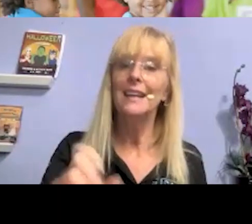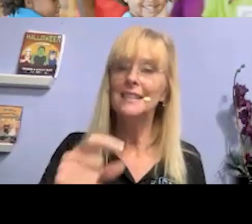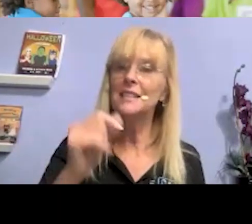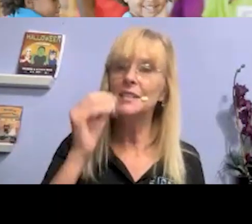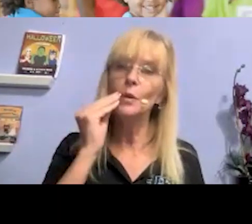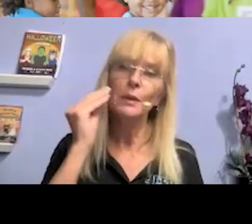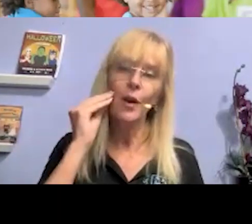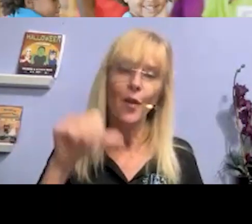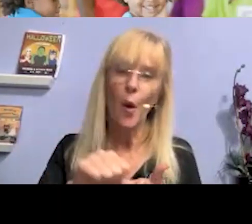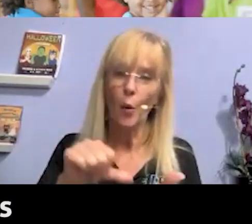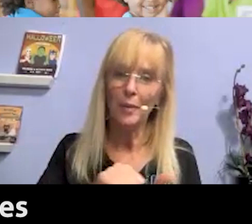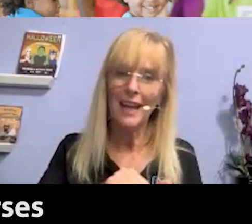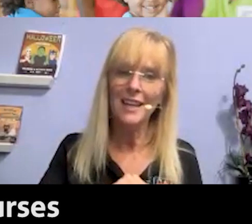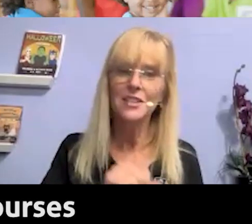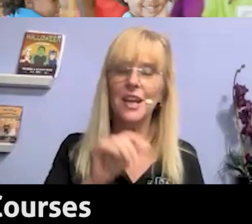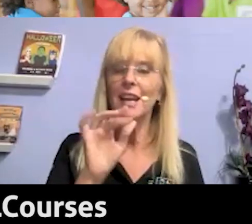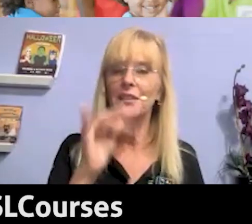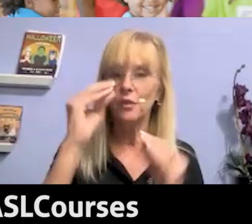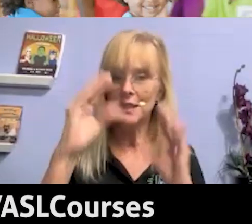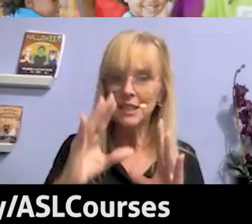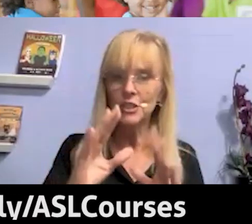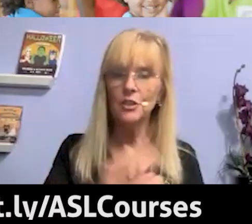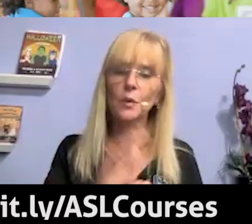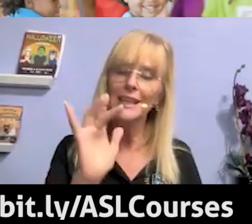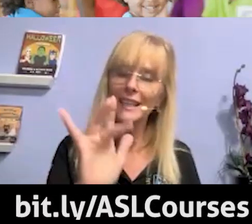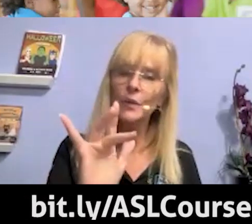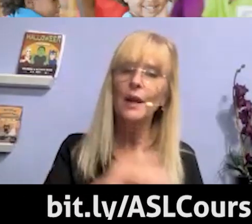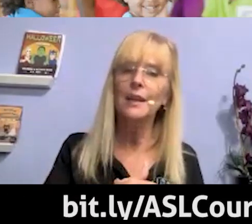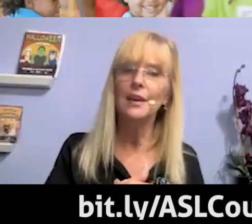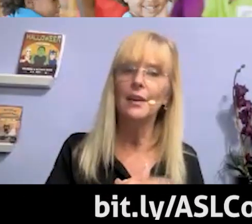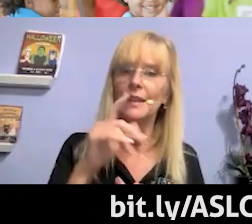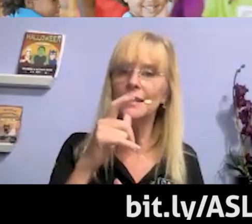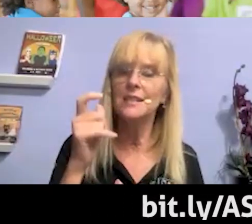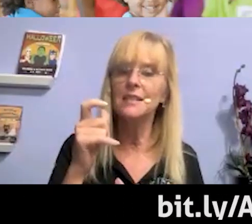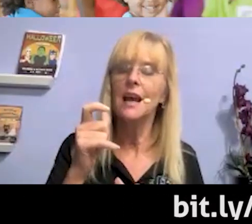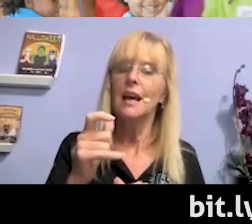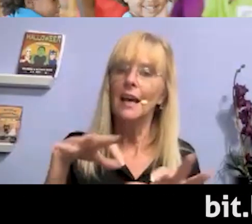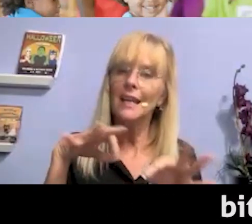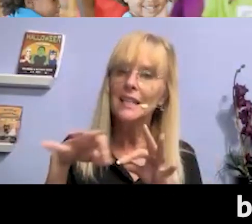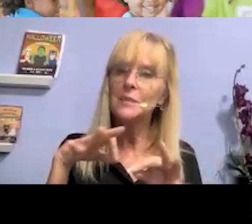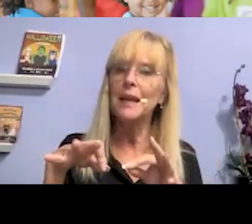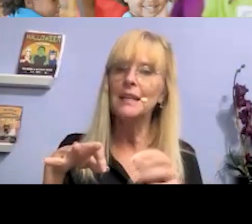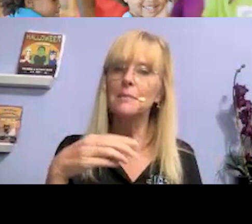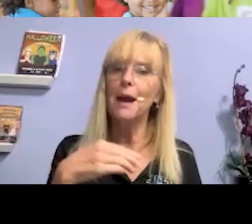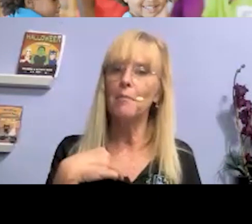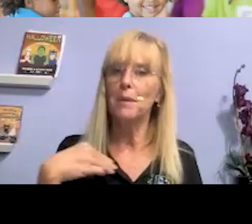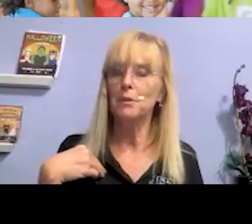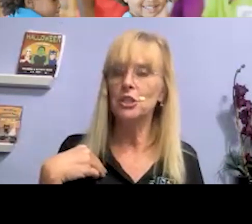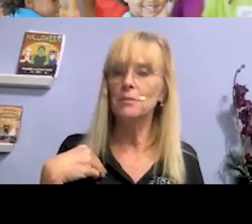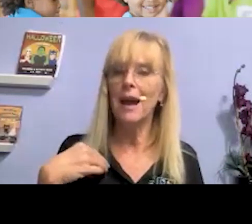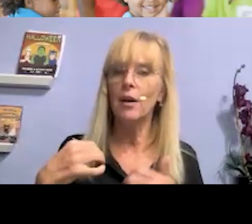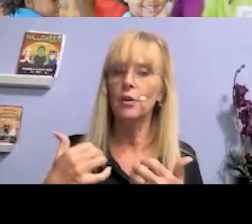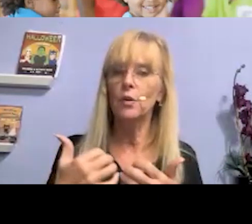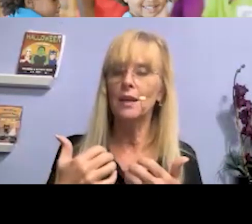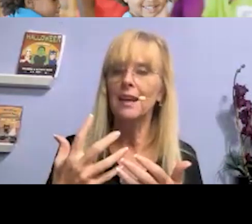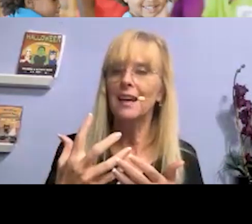Okay, and this is what we call the home page. And if you're a teacher, you want to click right here. And this is kind of explains about